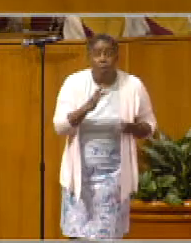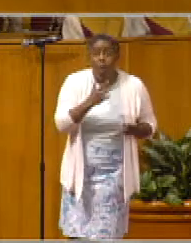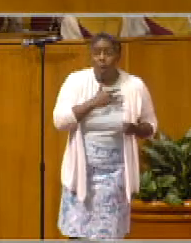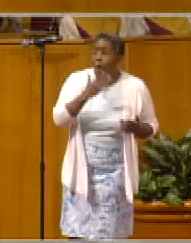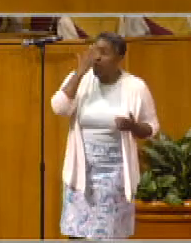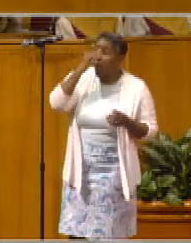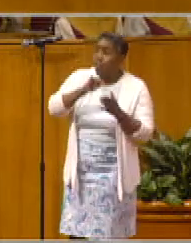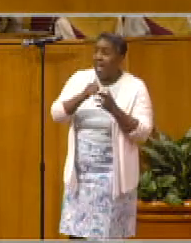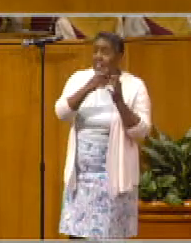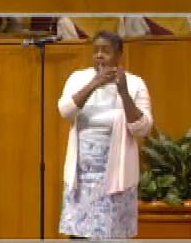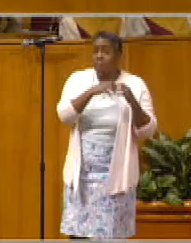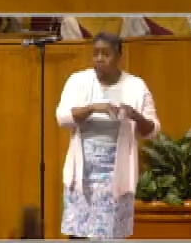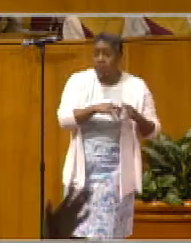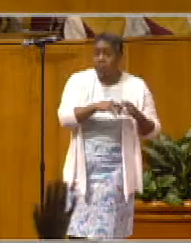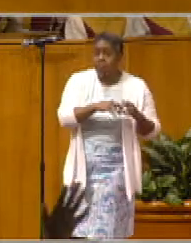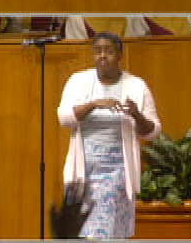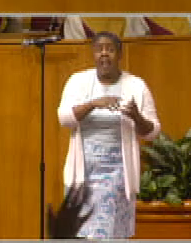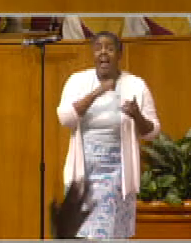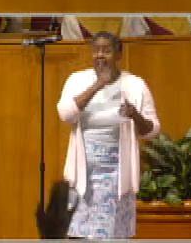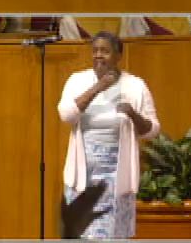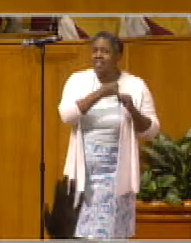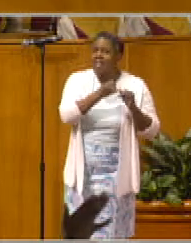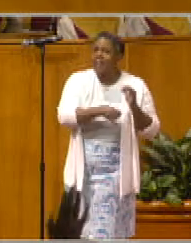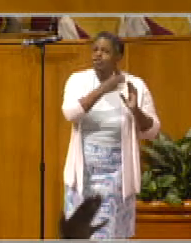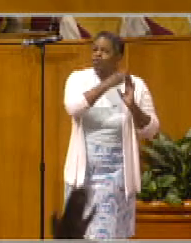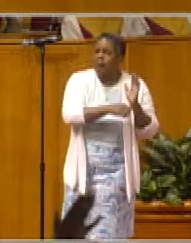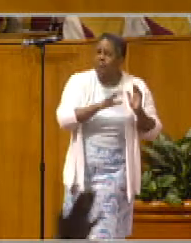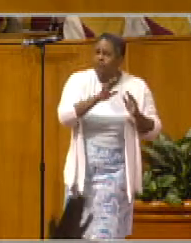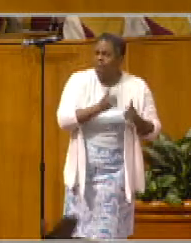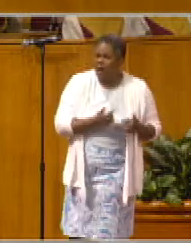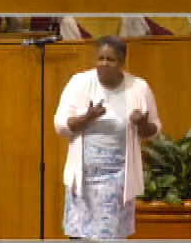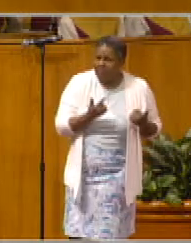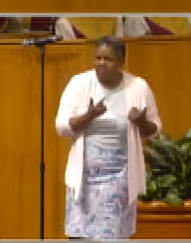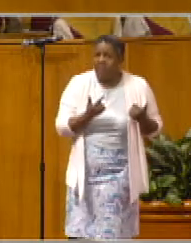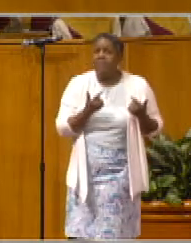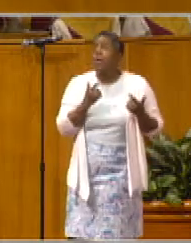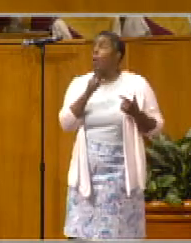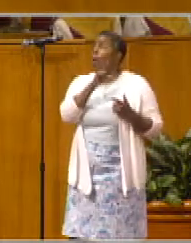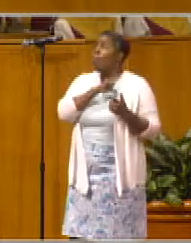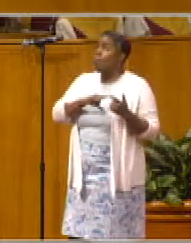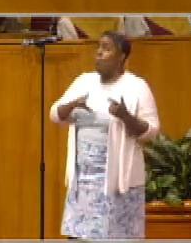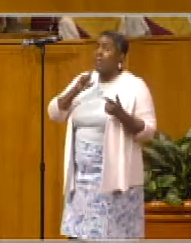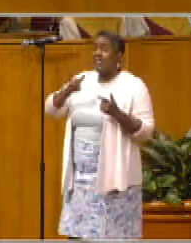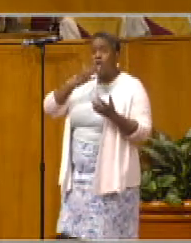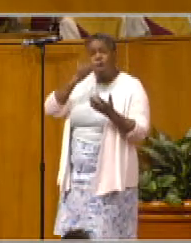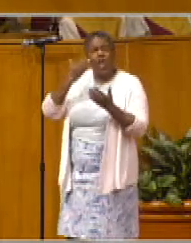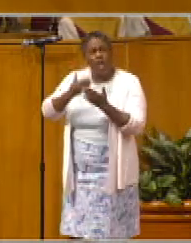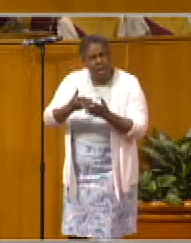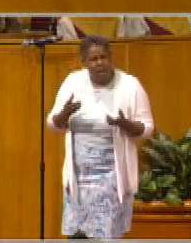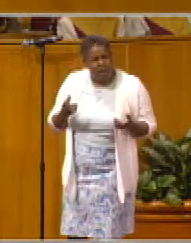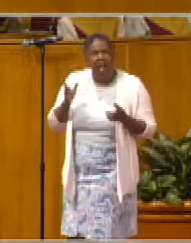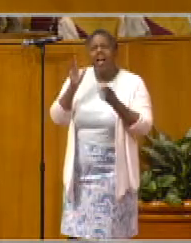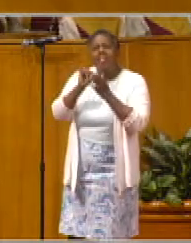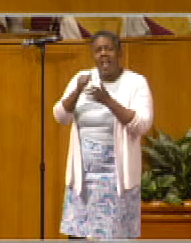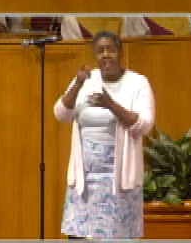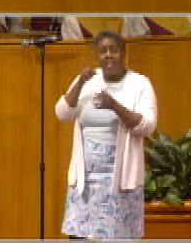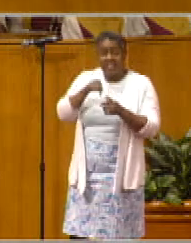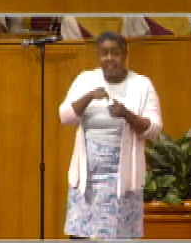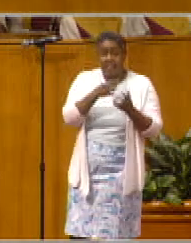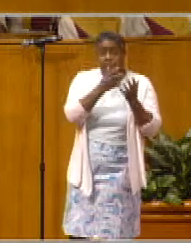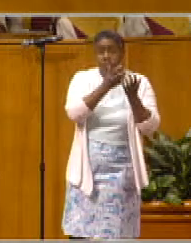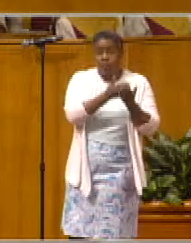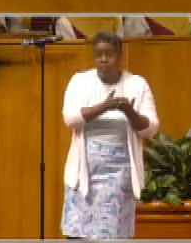the shipwreck is not the last chapter of your biography. That the Lord is so good that the